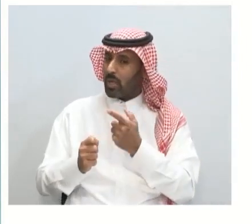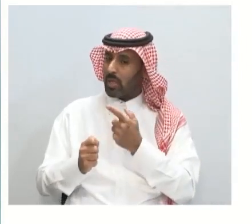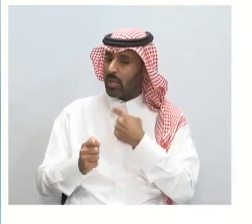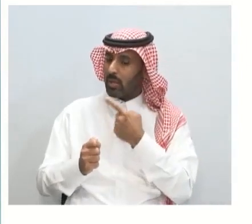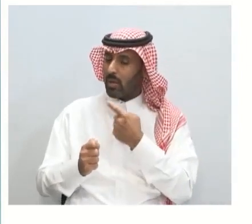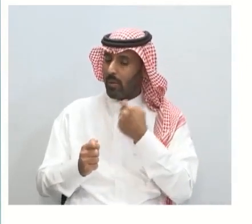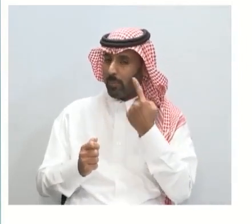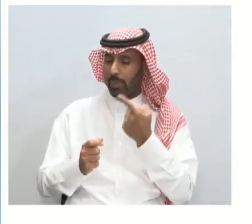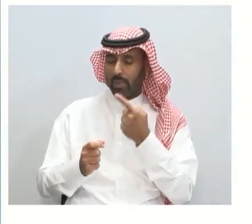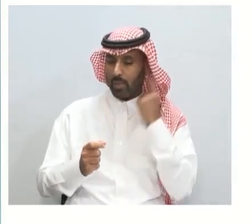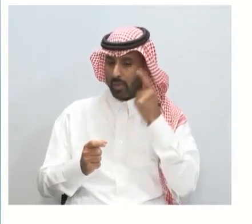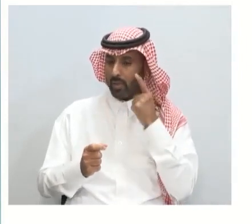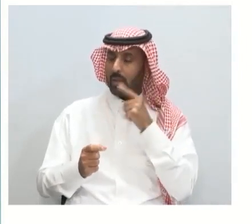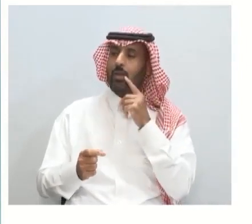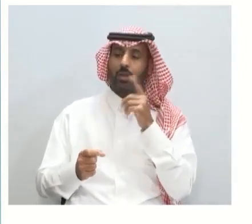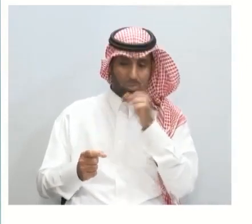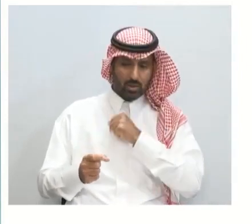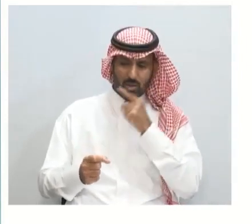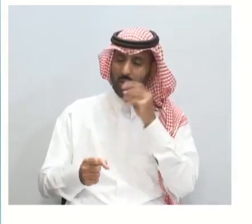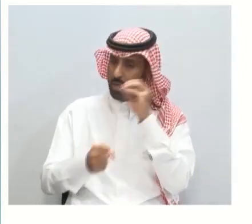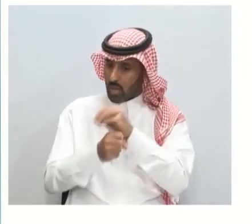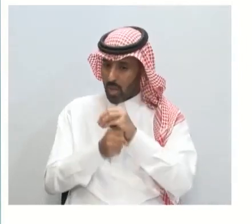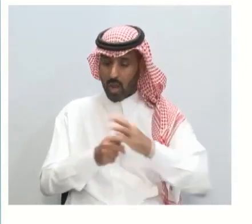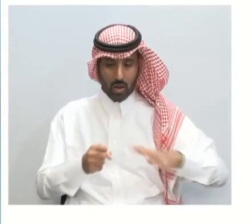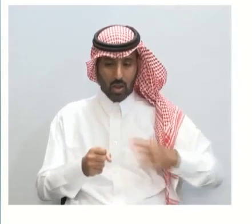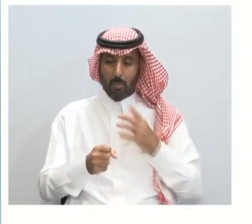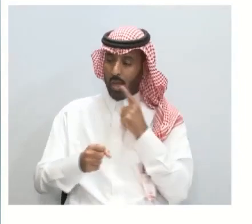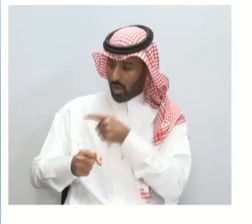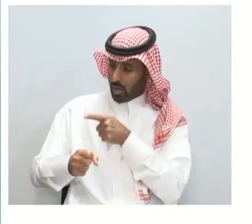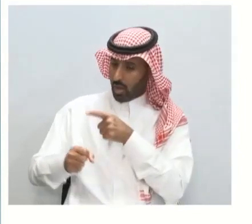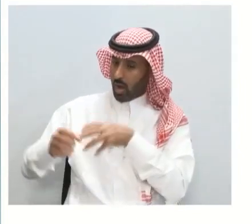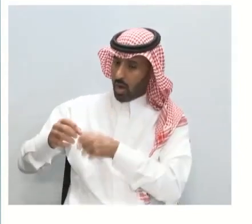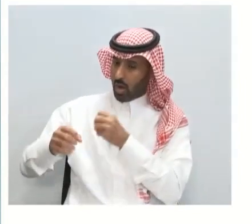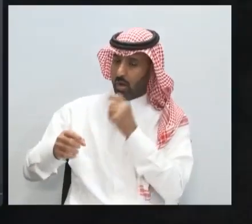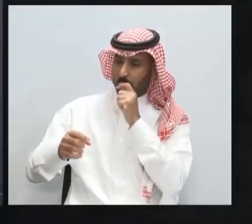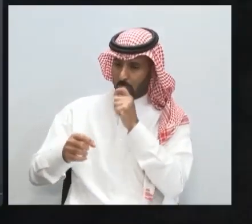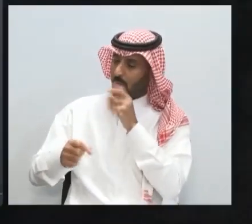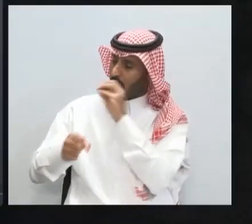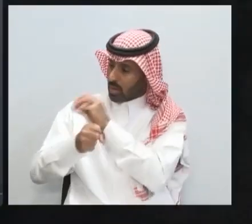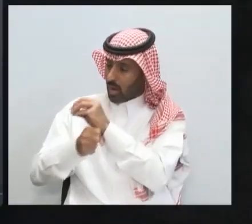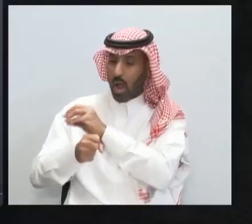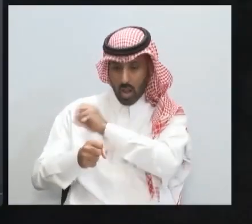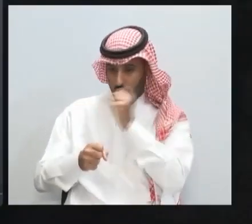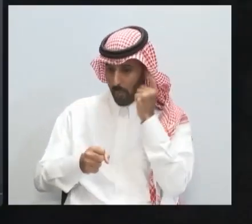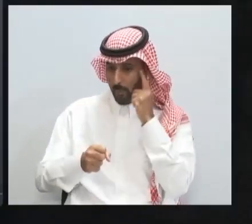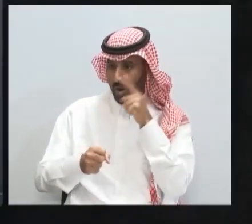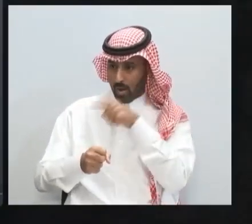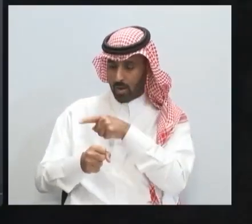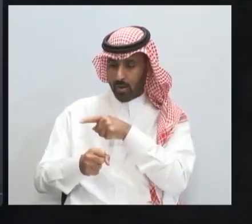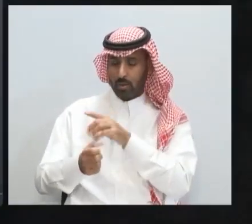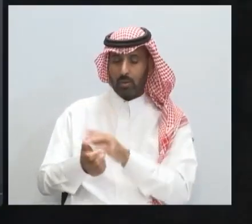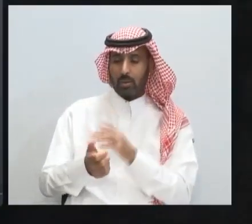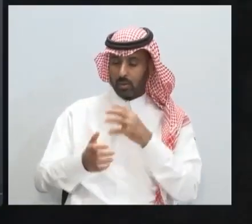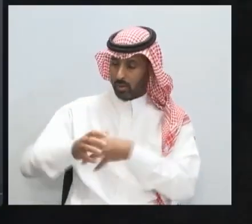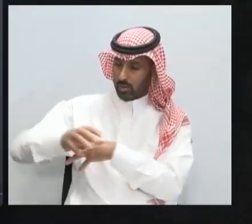yes maid thinks he should tell the manager he said blow the whistle on him tell the manager that that